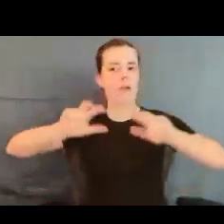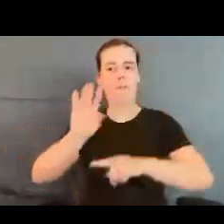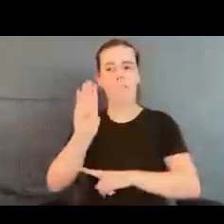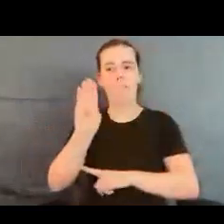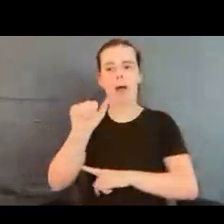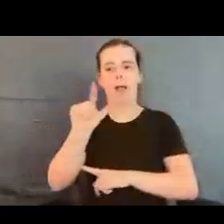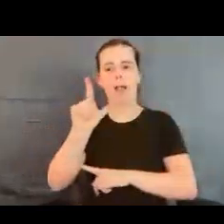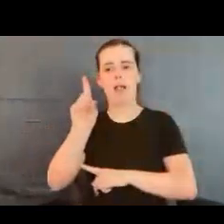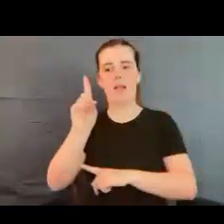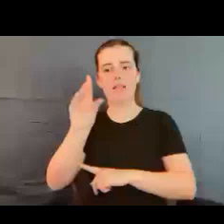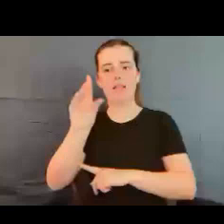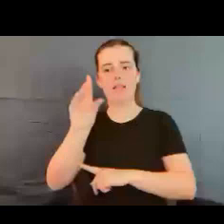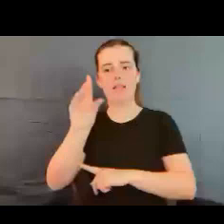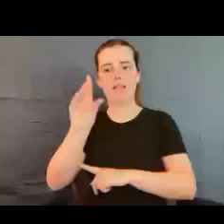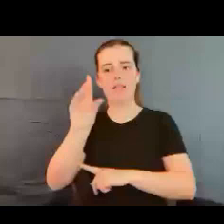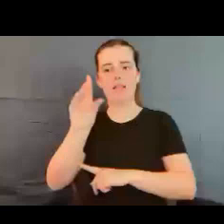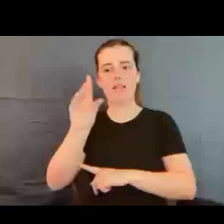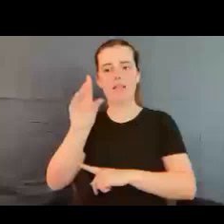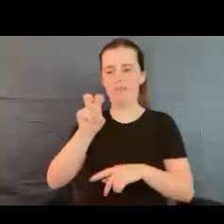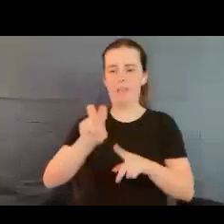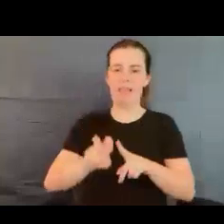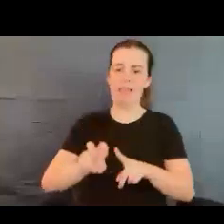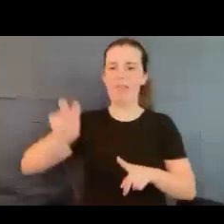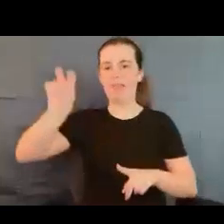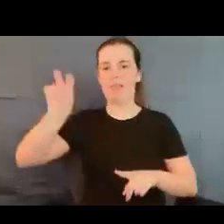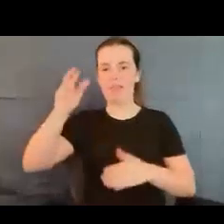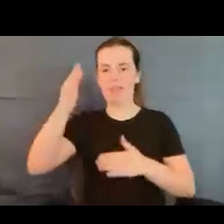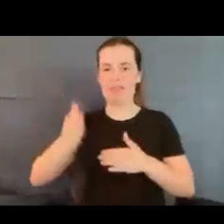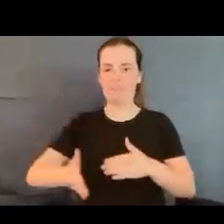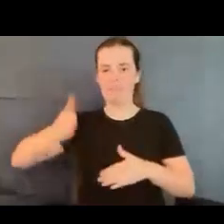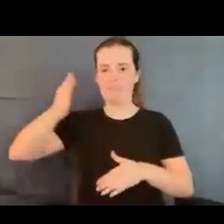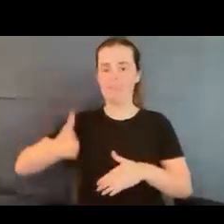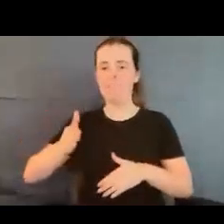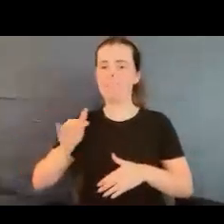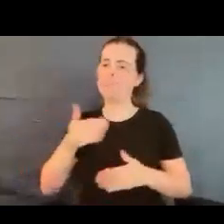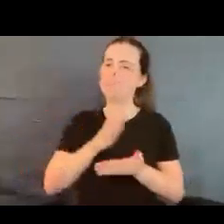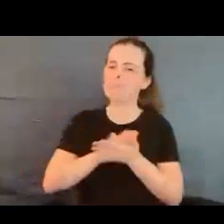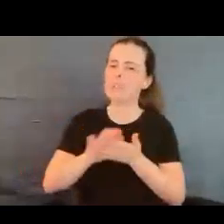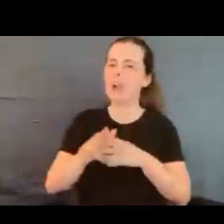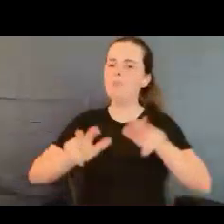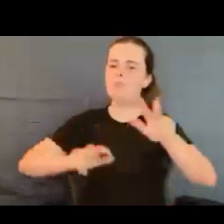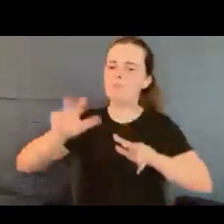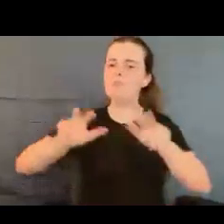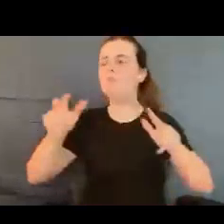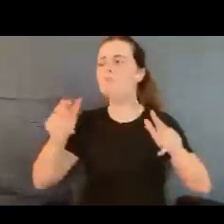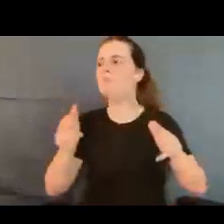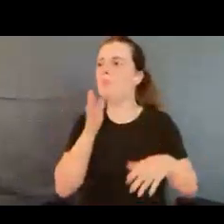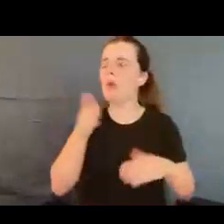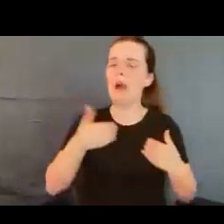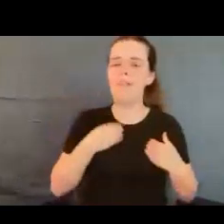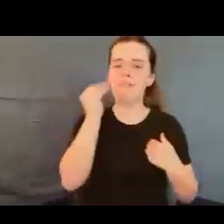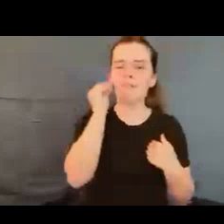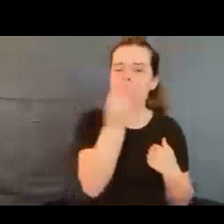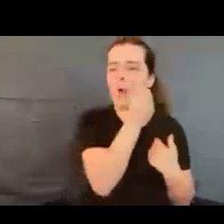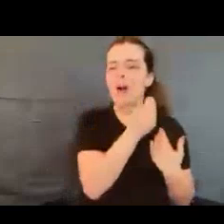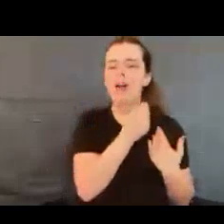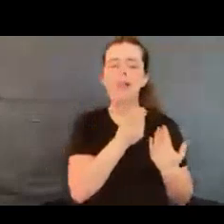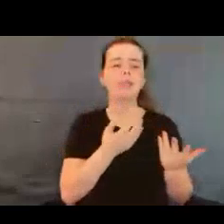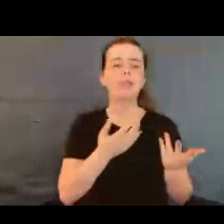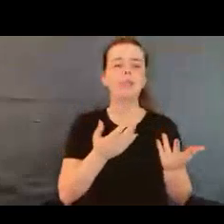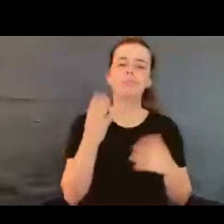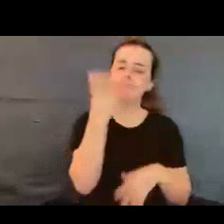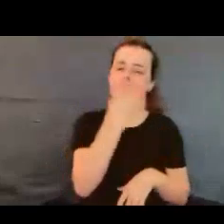Lift side, and that's a pretty nice climb as well. And there'll be wildflowers. It should be really pretty. Hopefully,